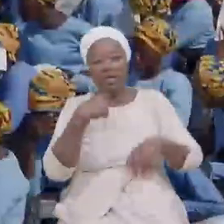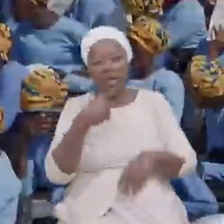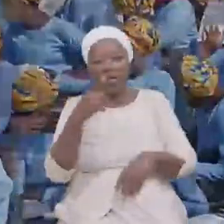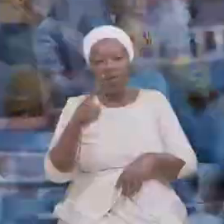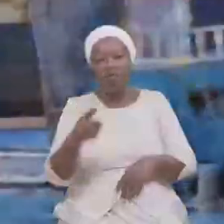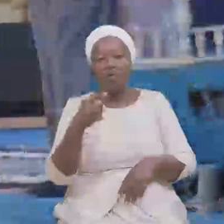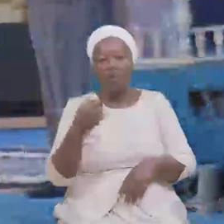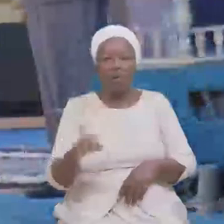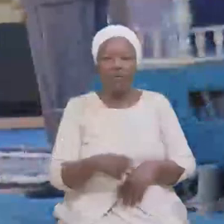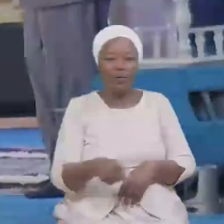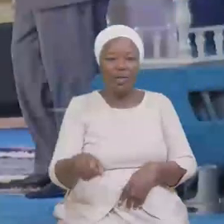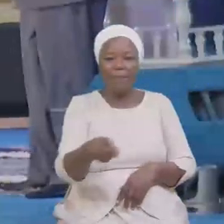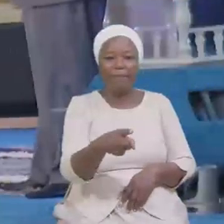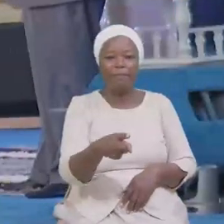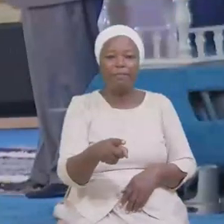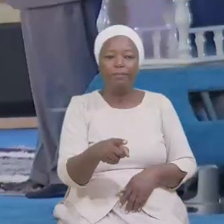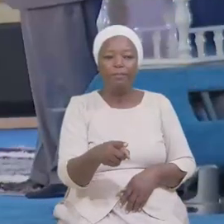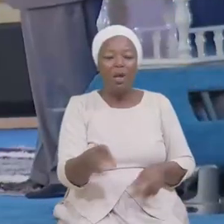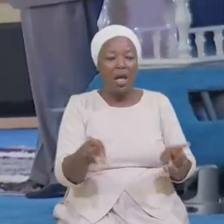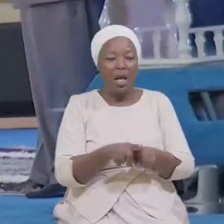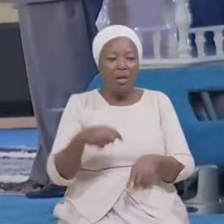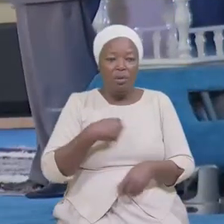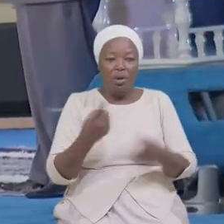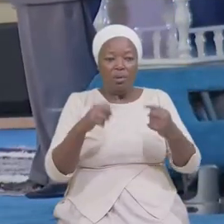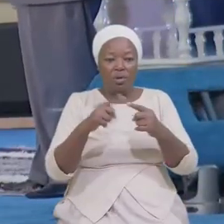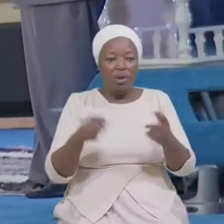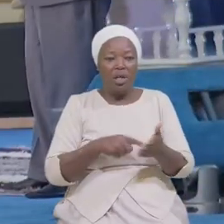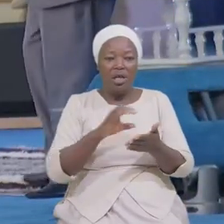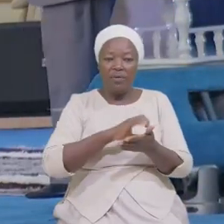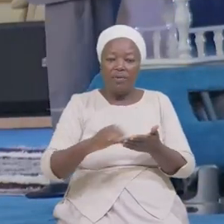them. As we come to these verses, we're